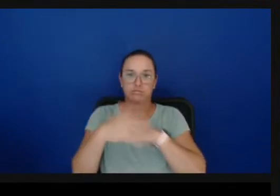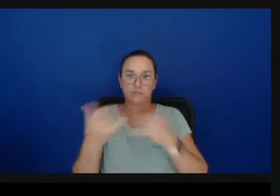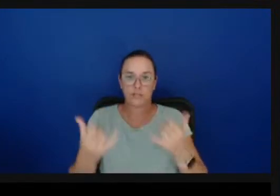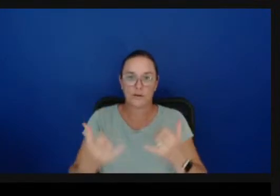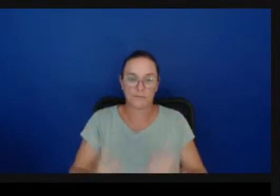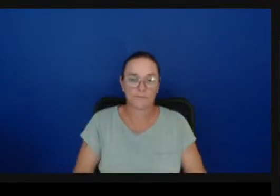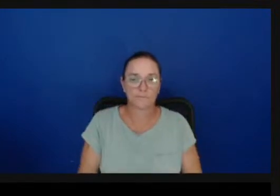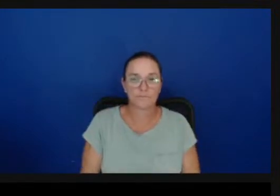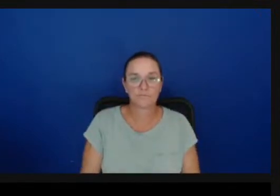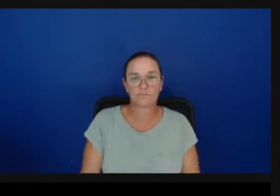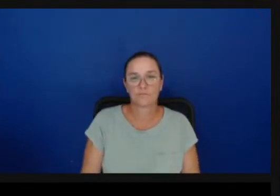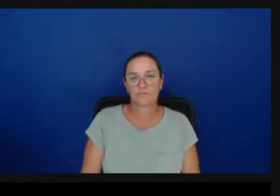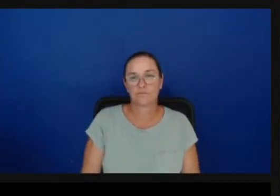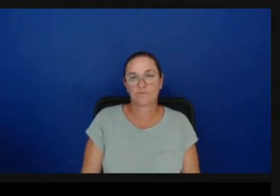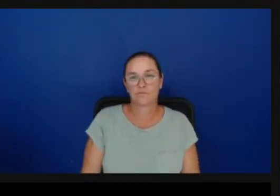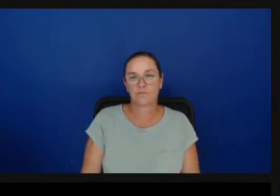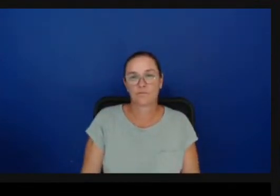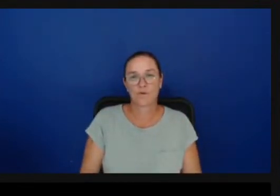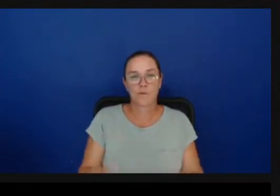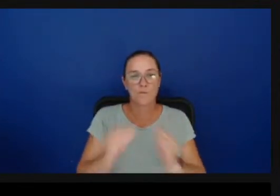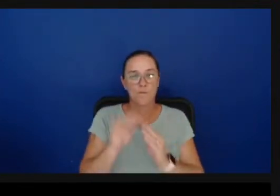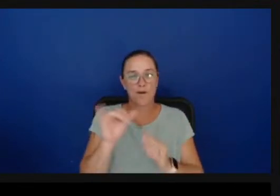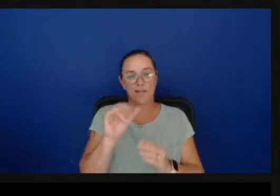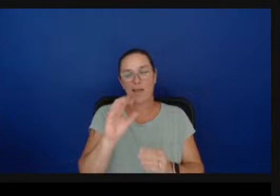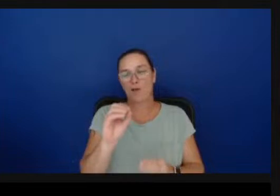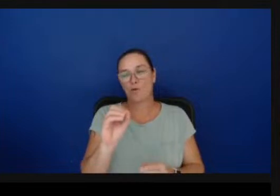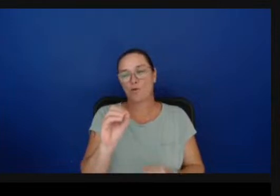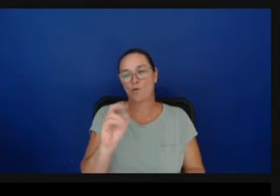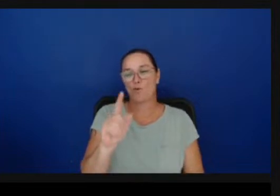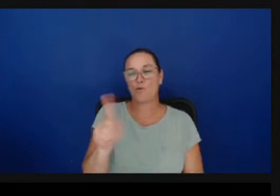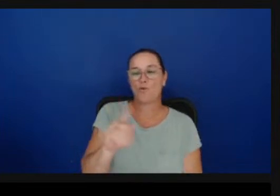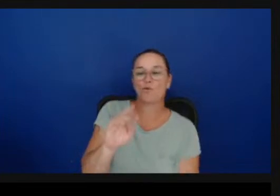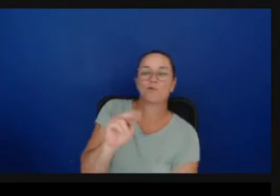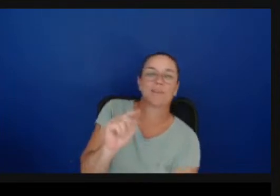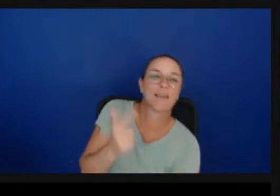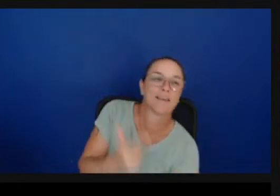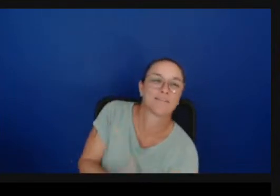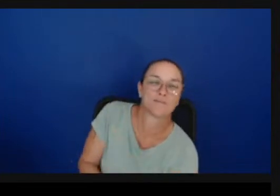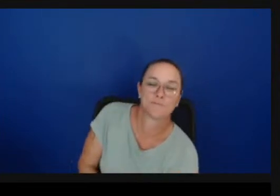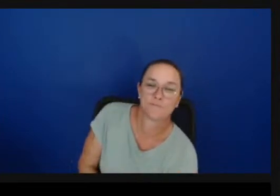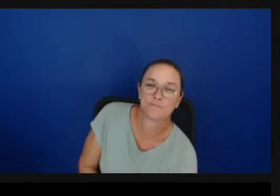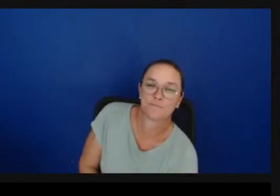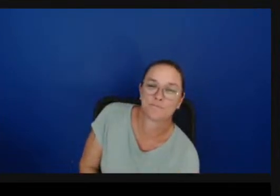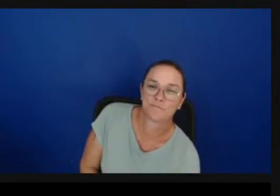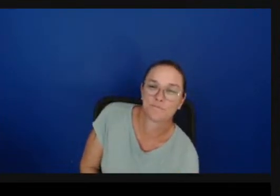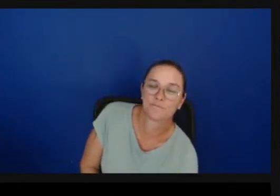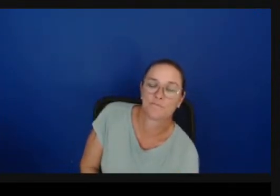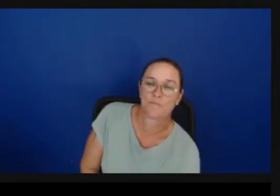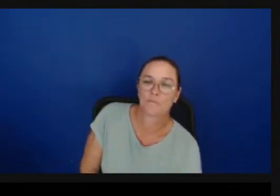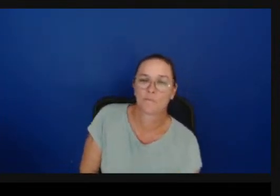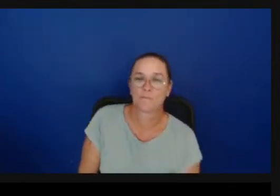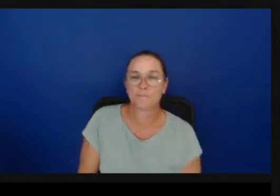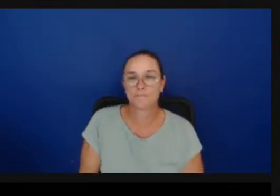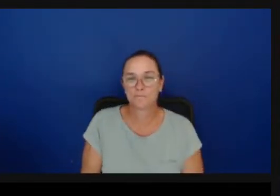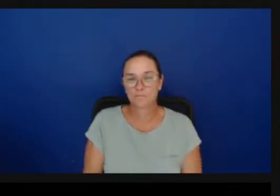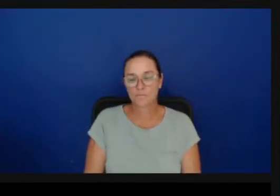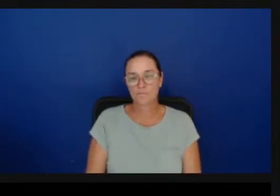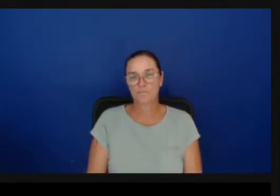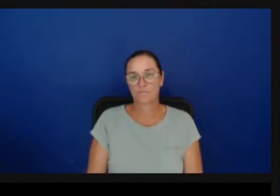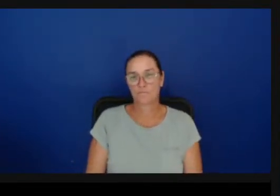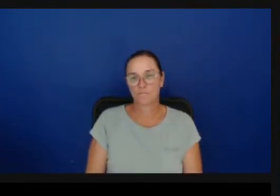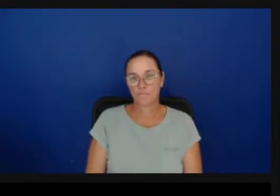It's oozing out and bursting in bigger bubbles. Maybe a little stickier there.